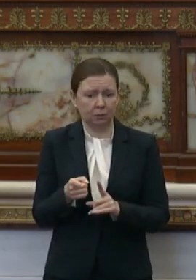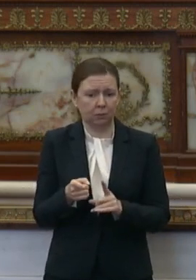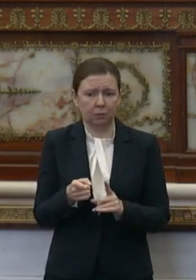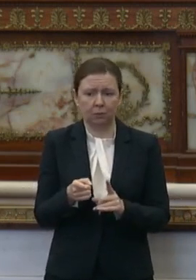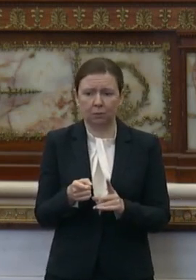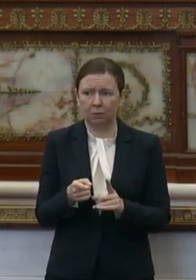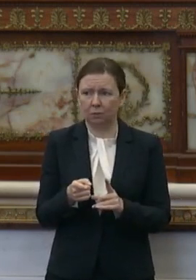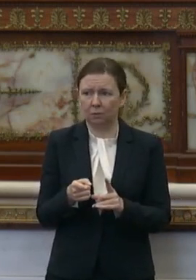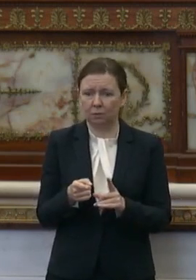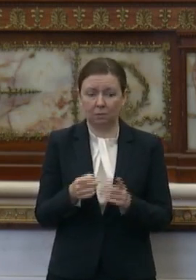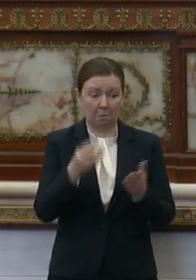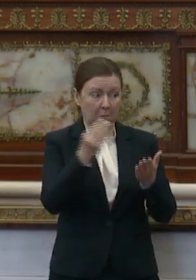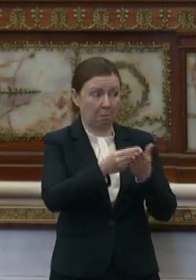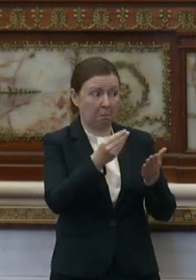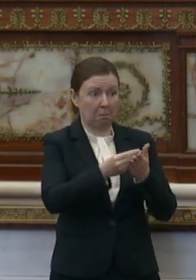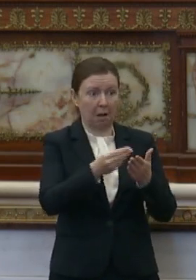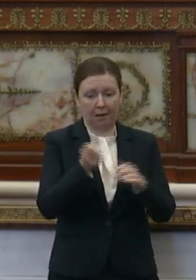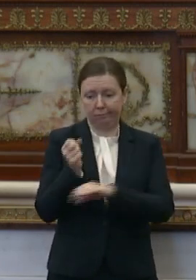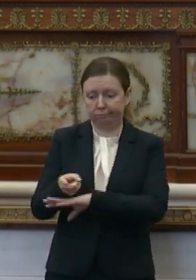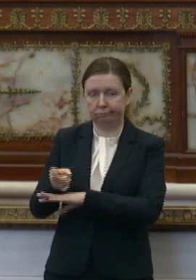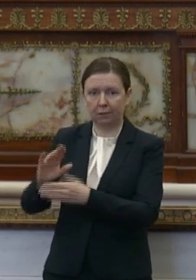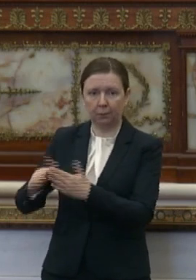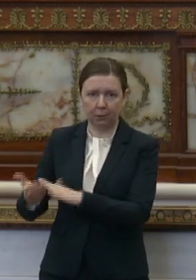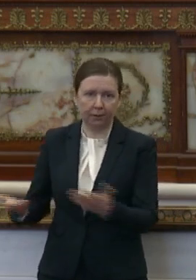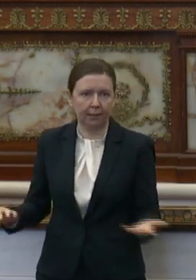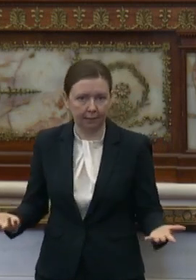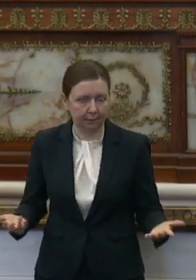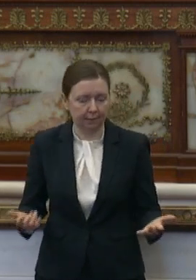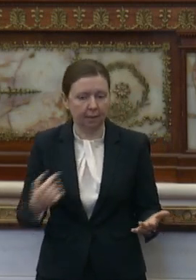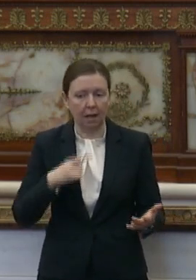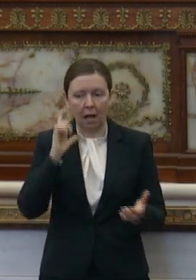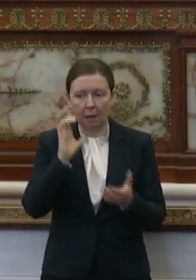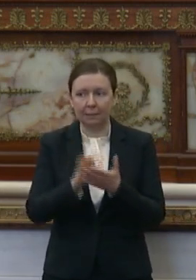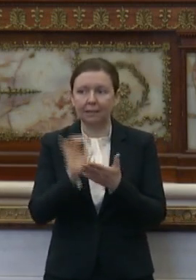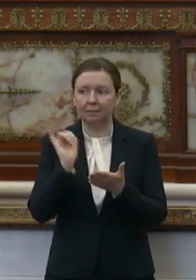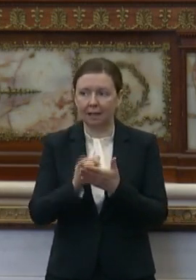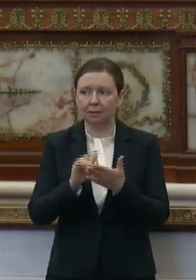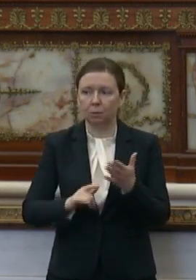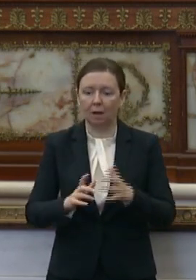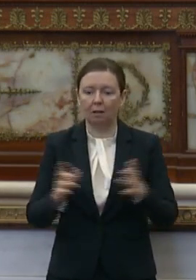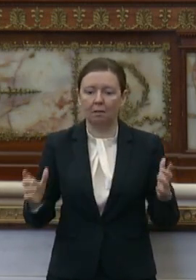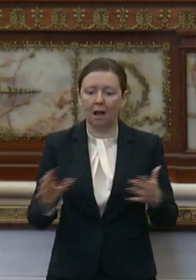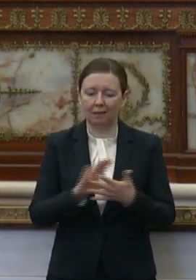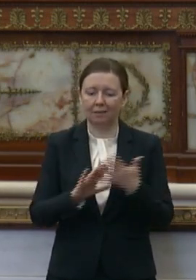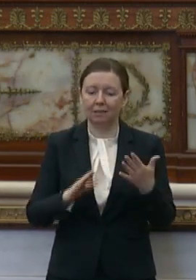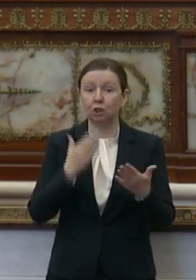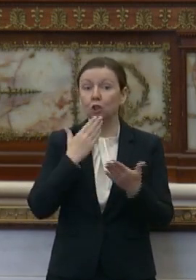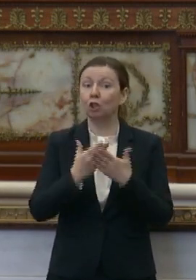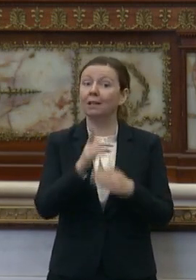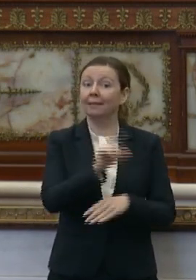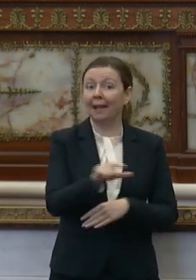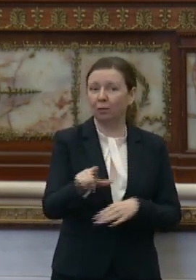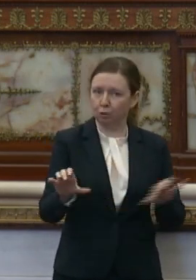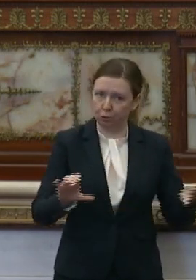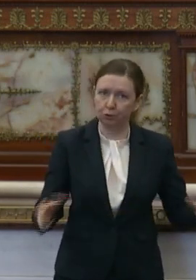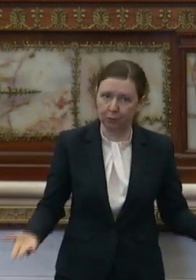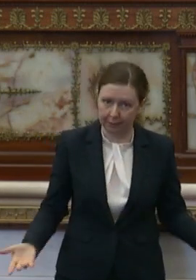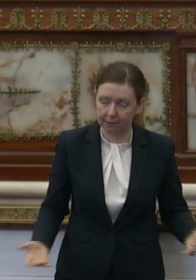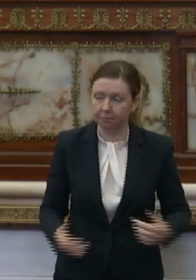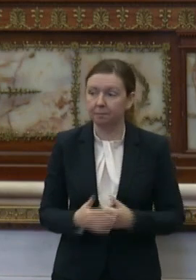to put capital over community right now. And I believe that is what a lot of these so-called good landlords are